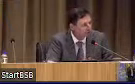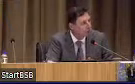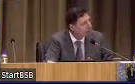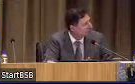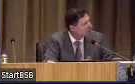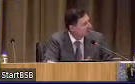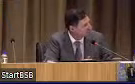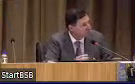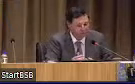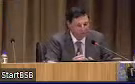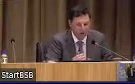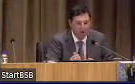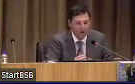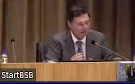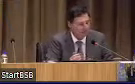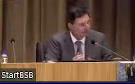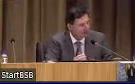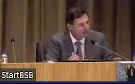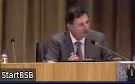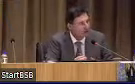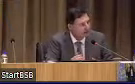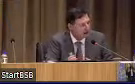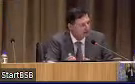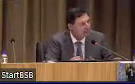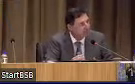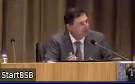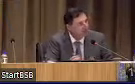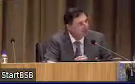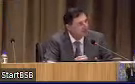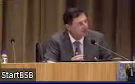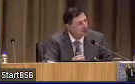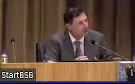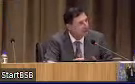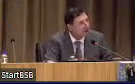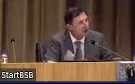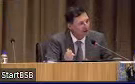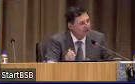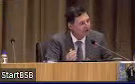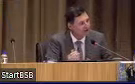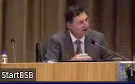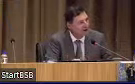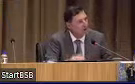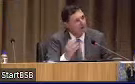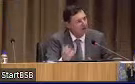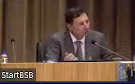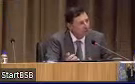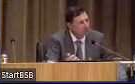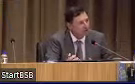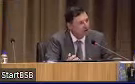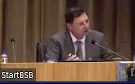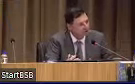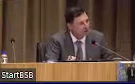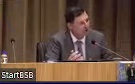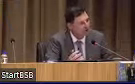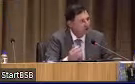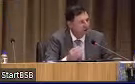the rate of checking in for some data? So we could see a